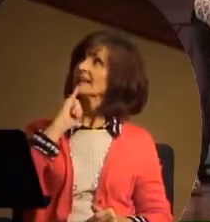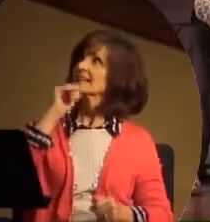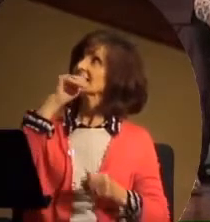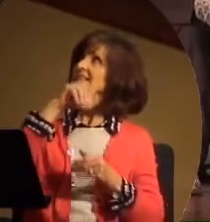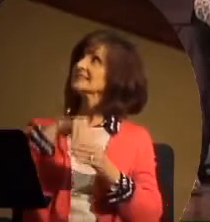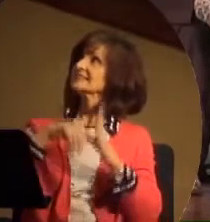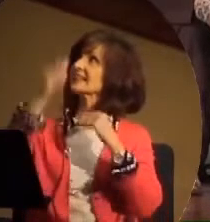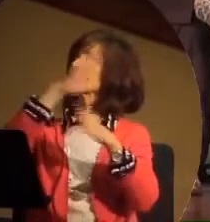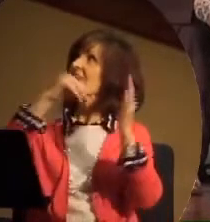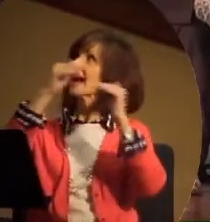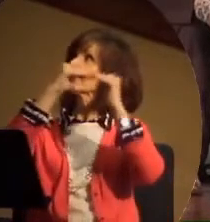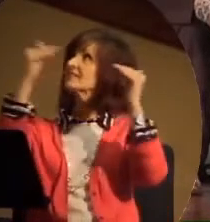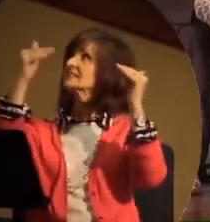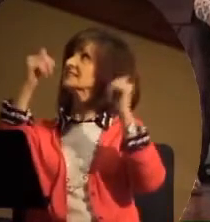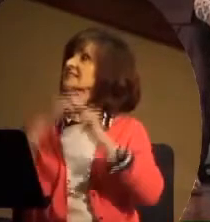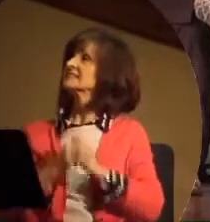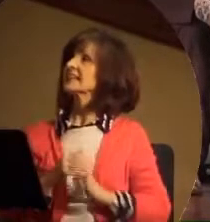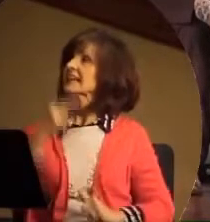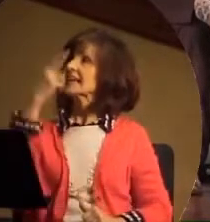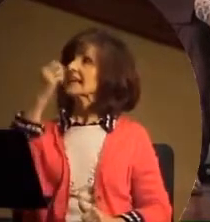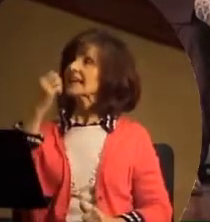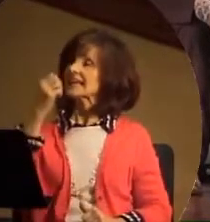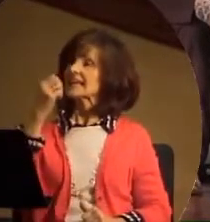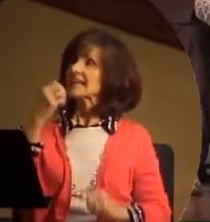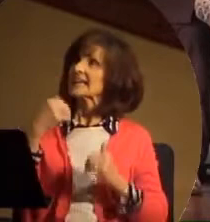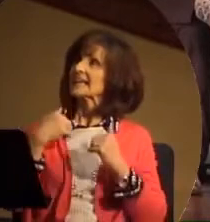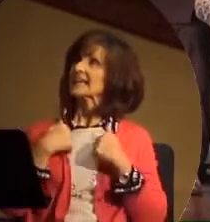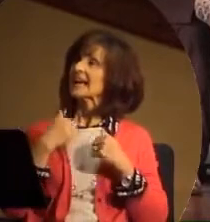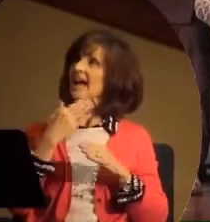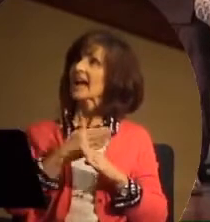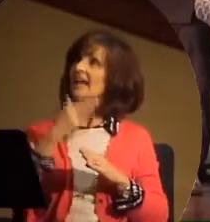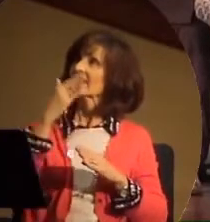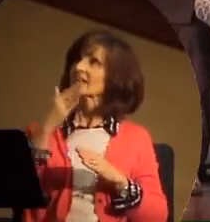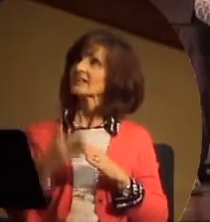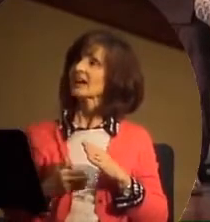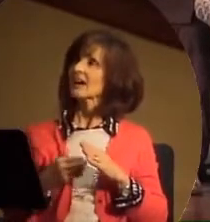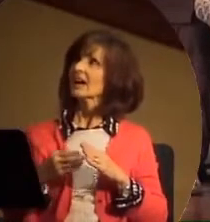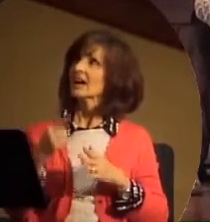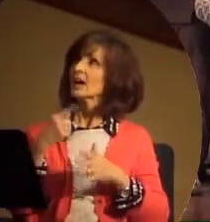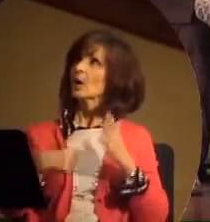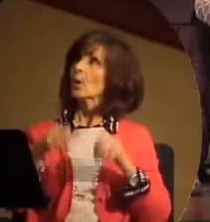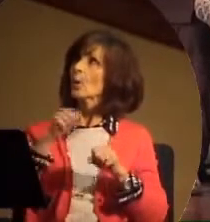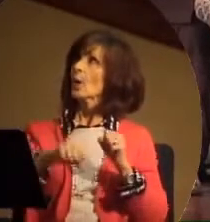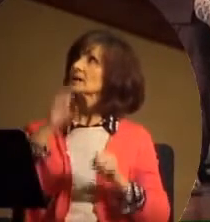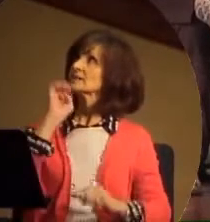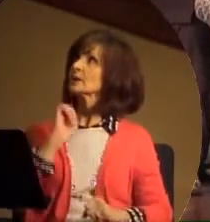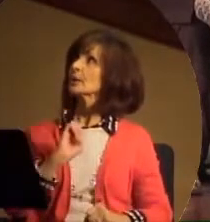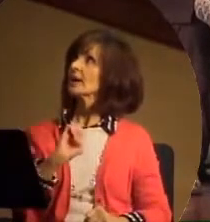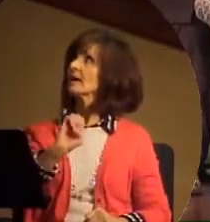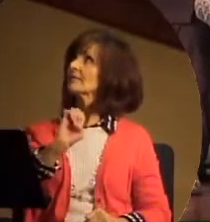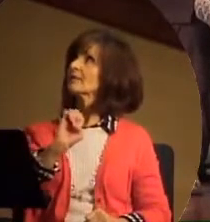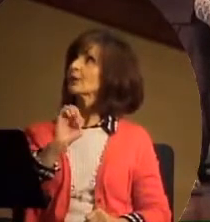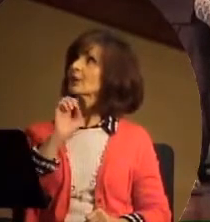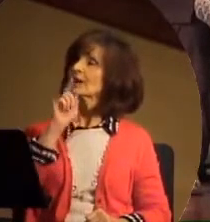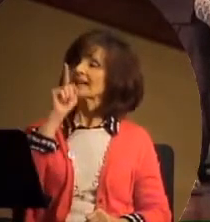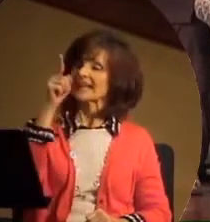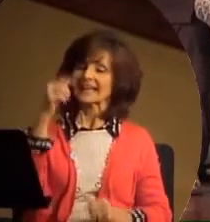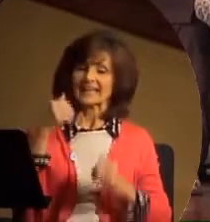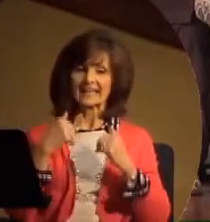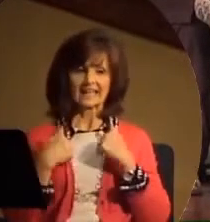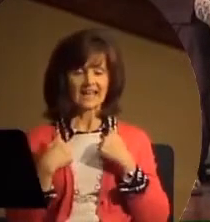God is in the heavens. Now here's my favorite part. He hath done